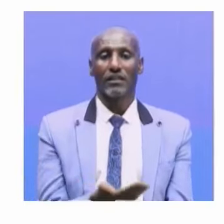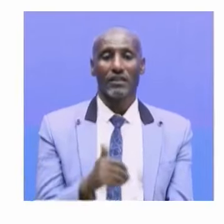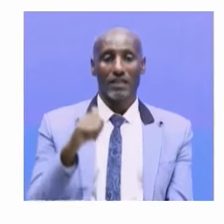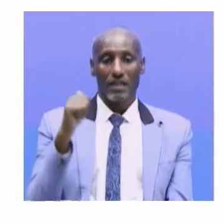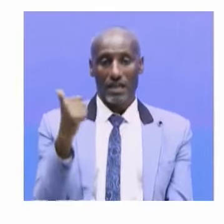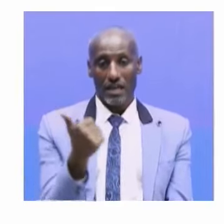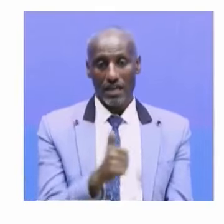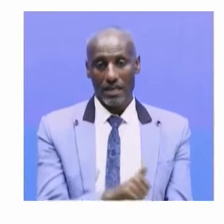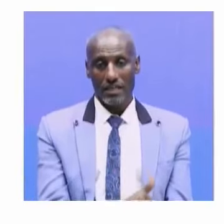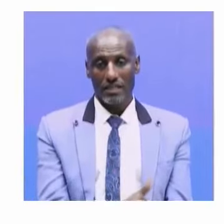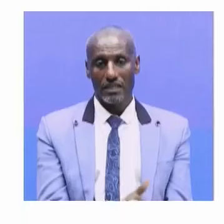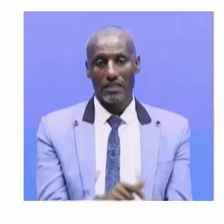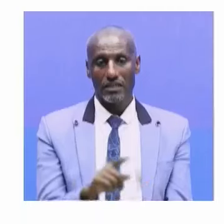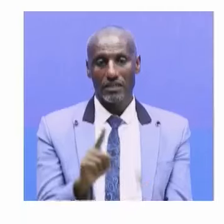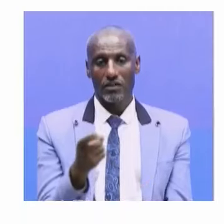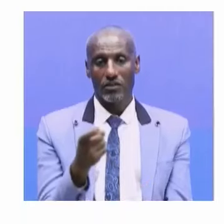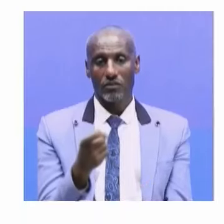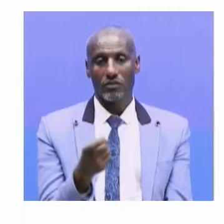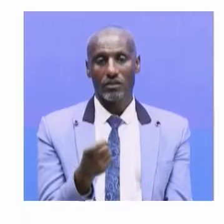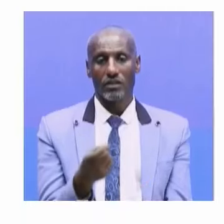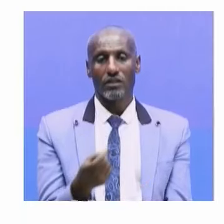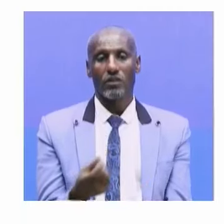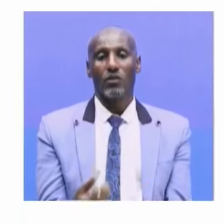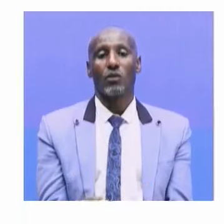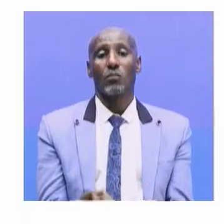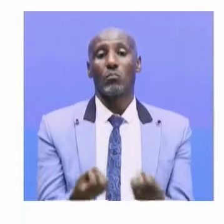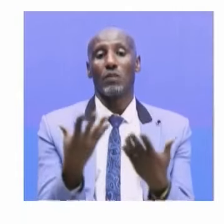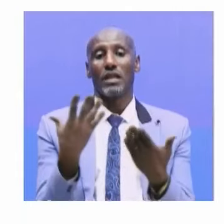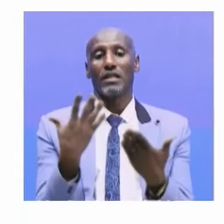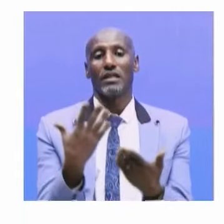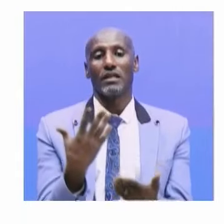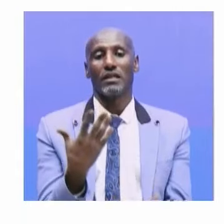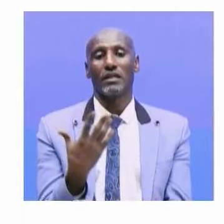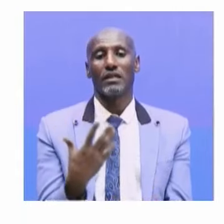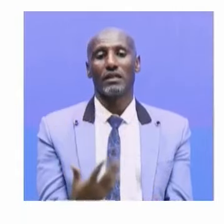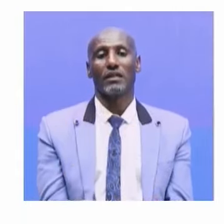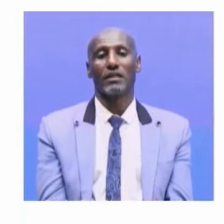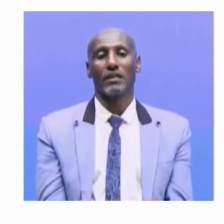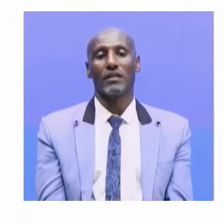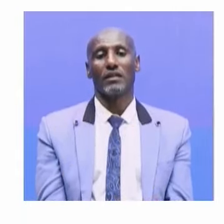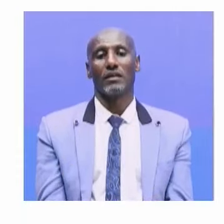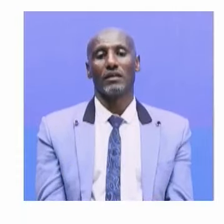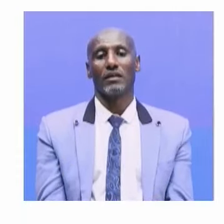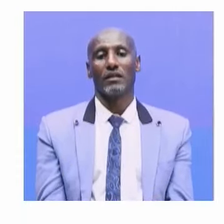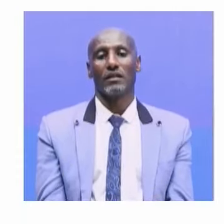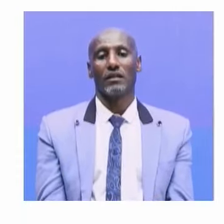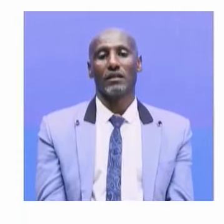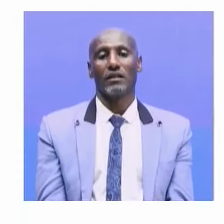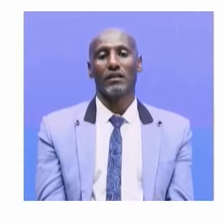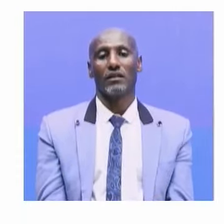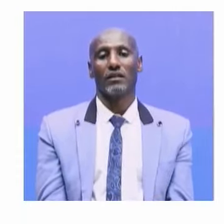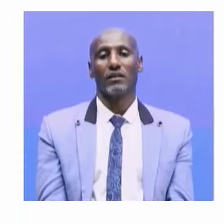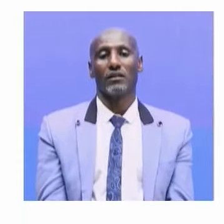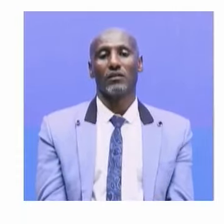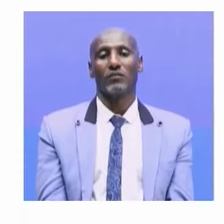any or many